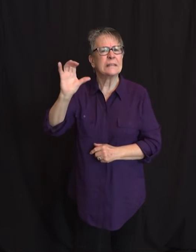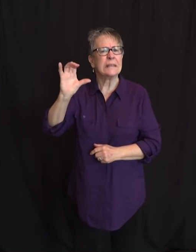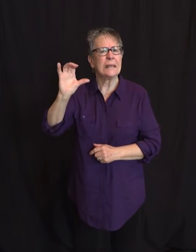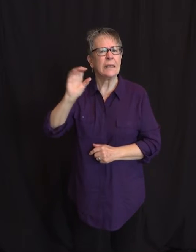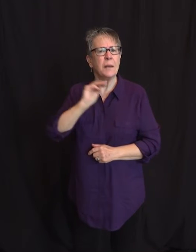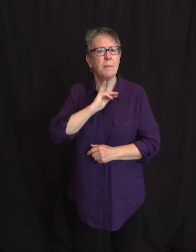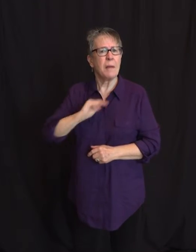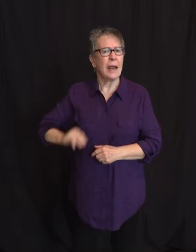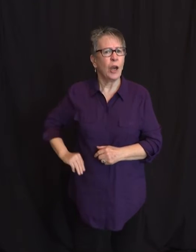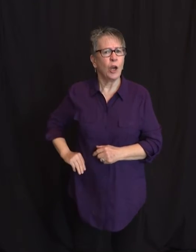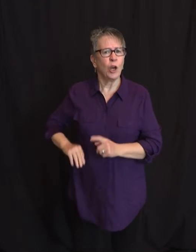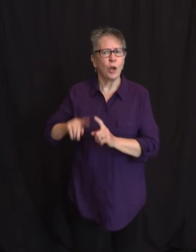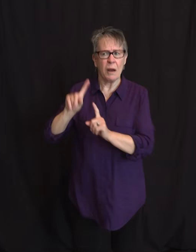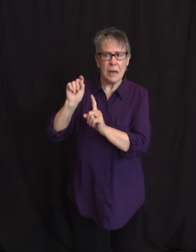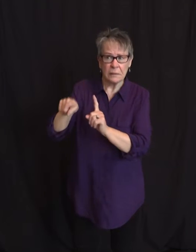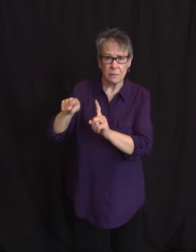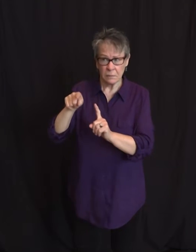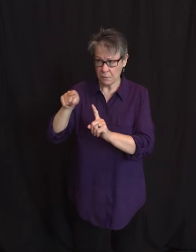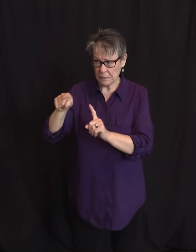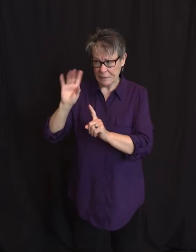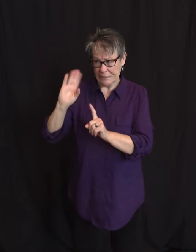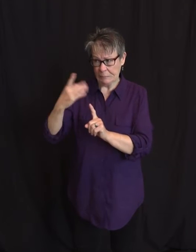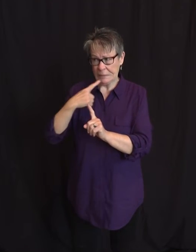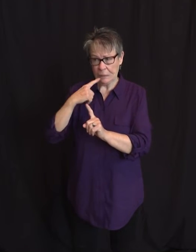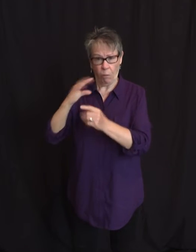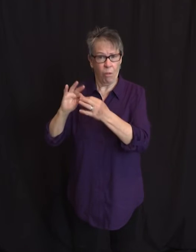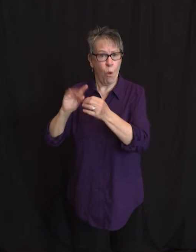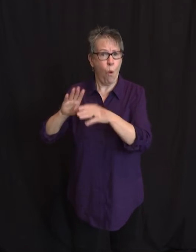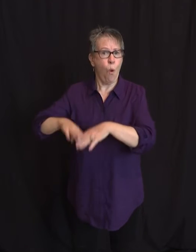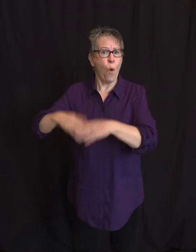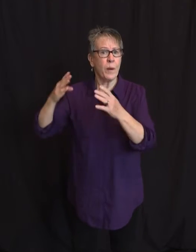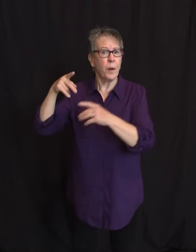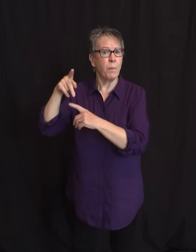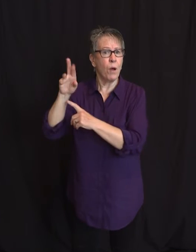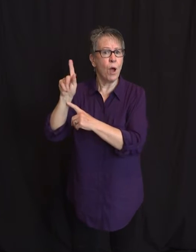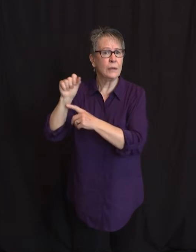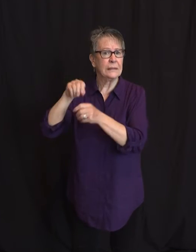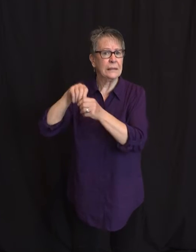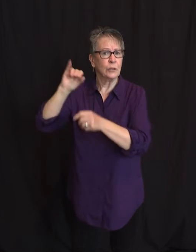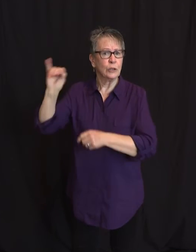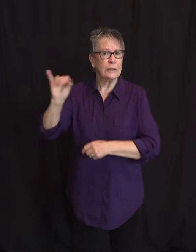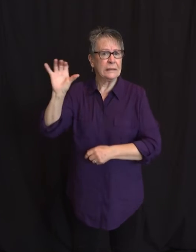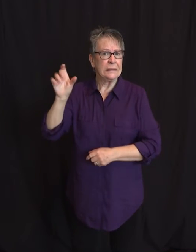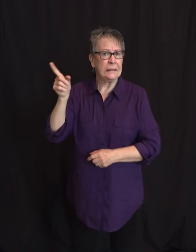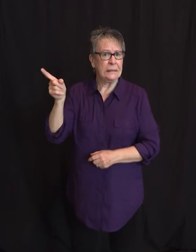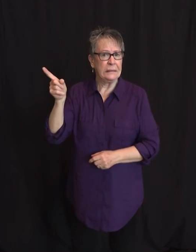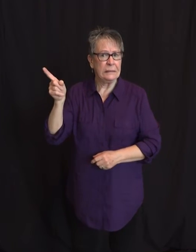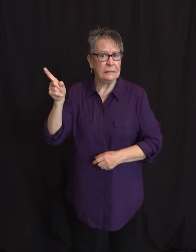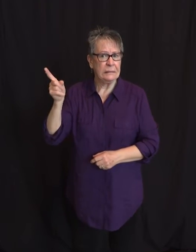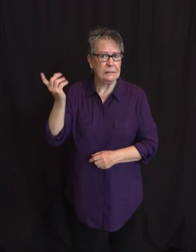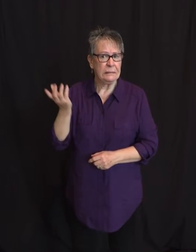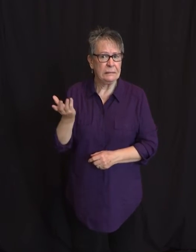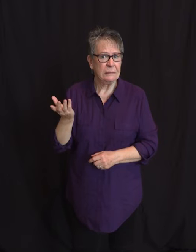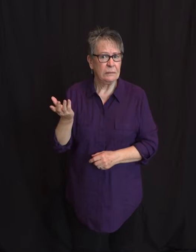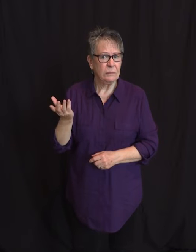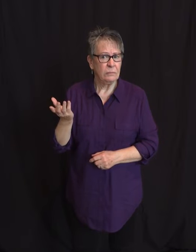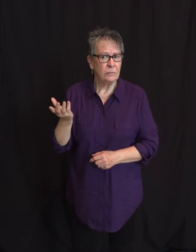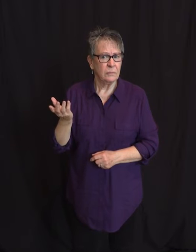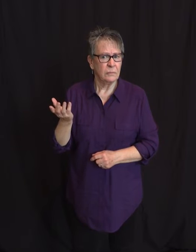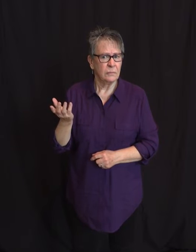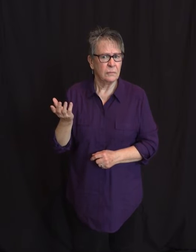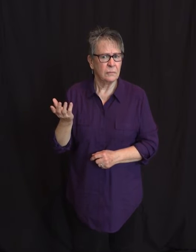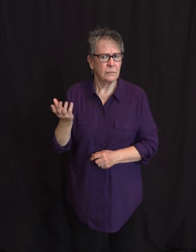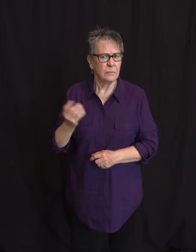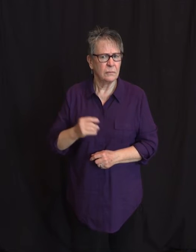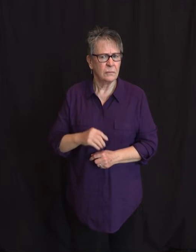to be released? When do we have a timeline for their release? And why furlough and not commute sentences as